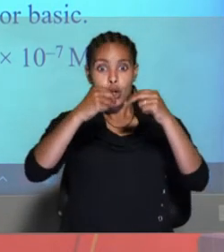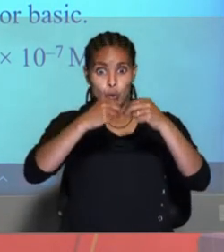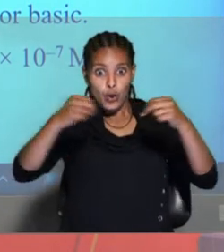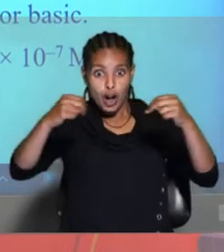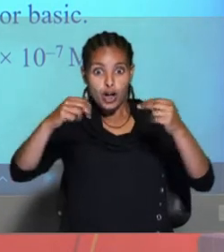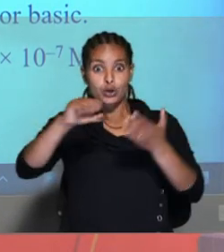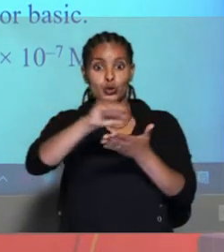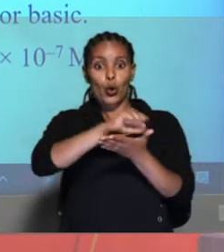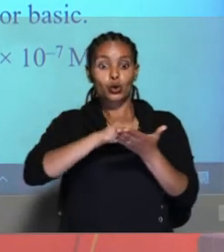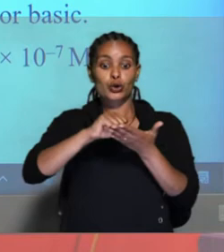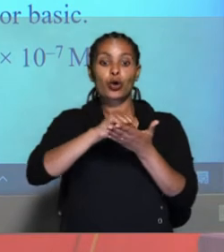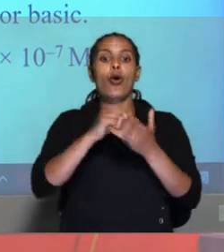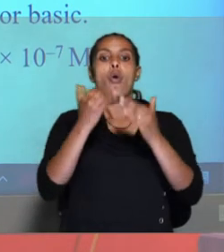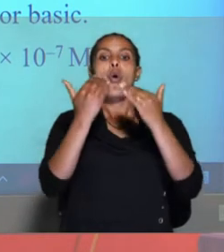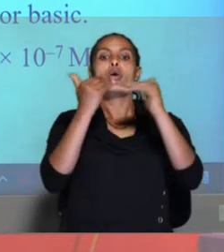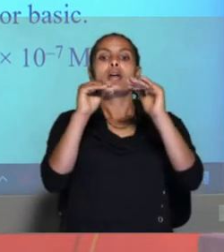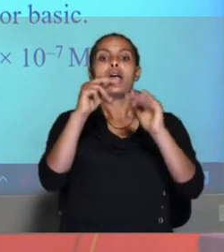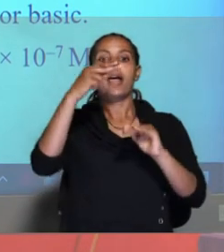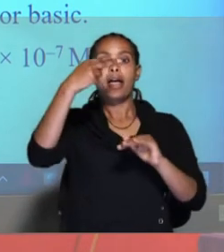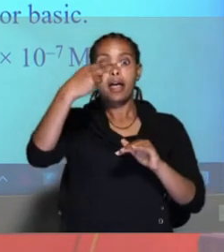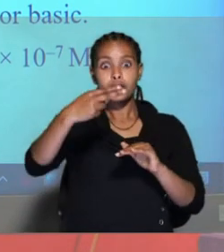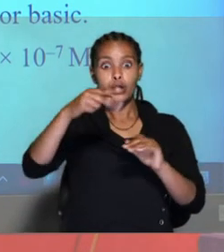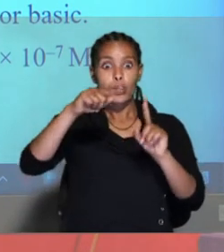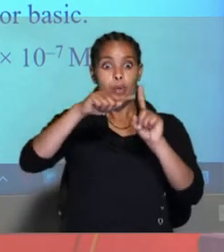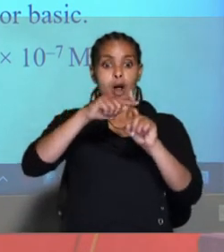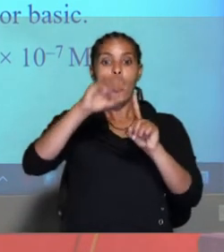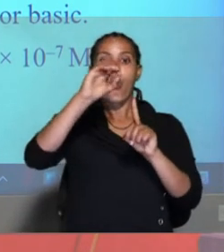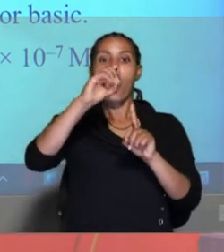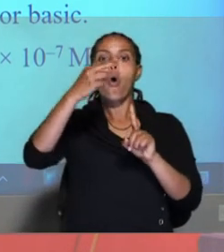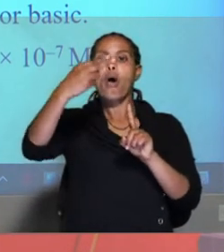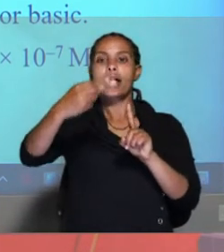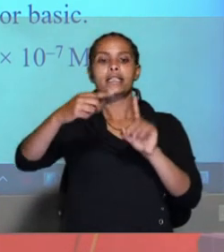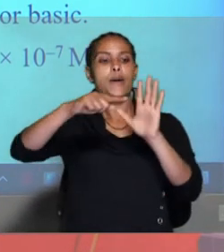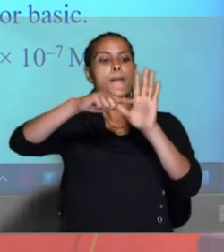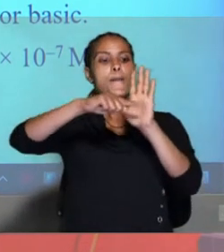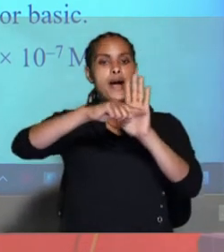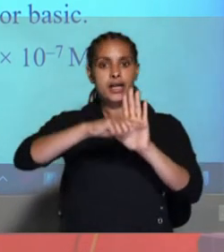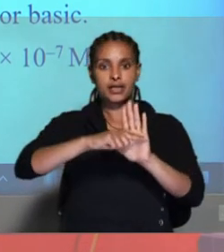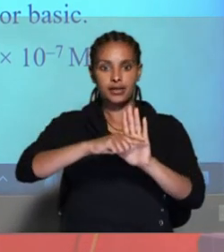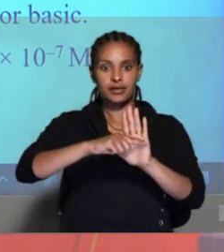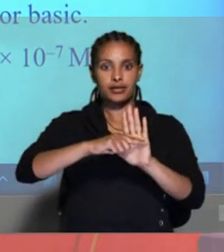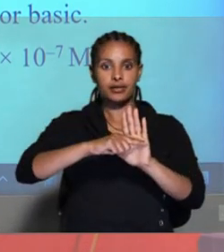solution, concentration of H plus equal OH minus.